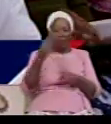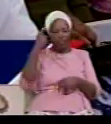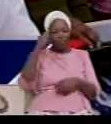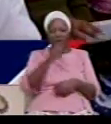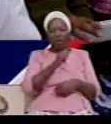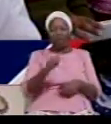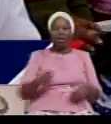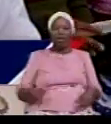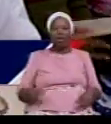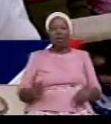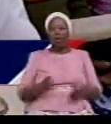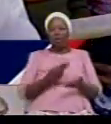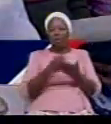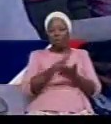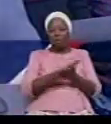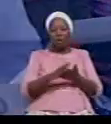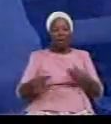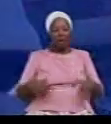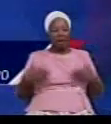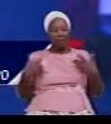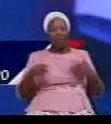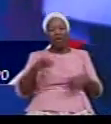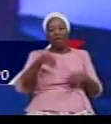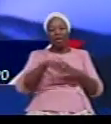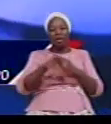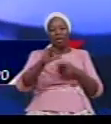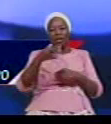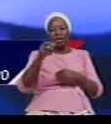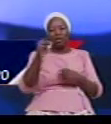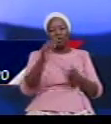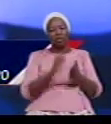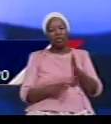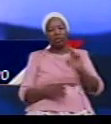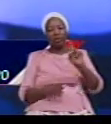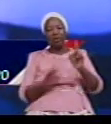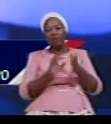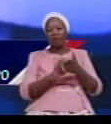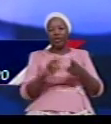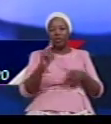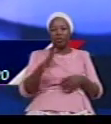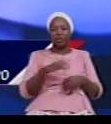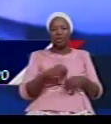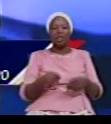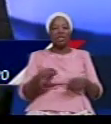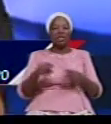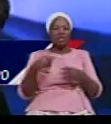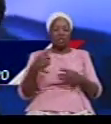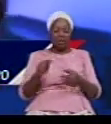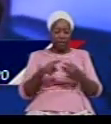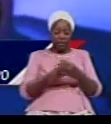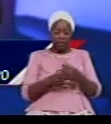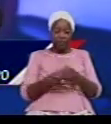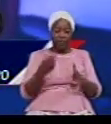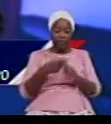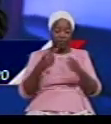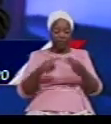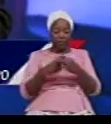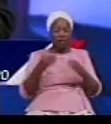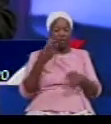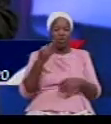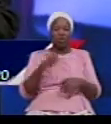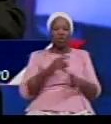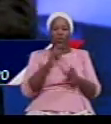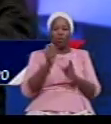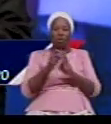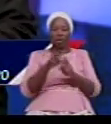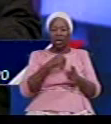life. In John chapter 1, reading from verse 1, it says, in the beginning was the word, and the word